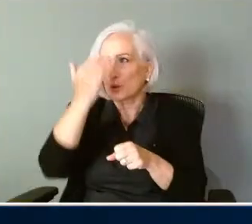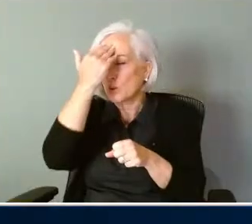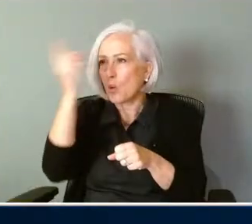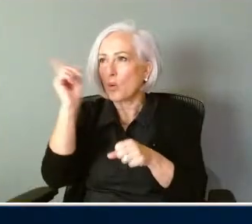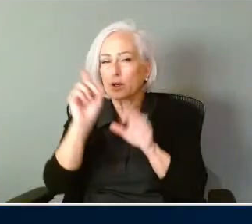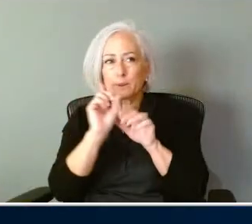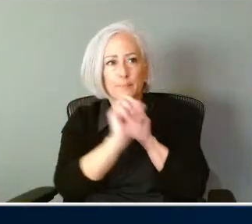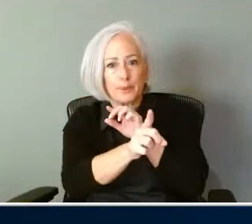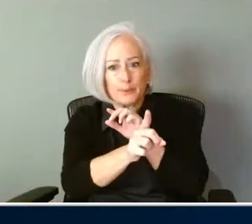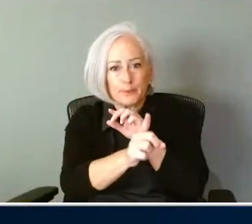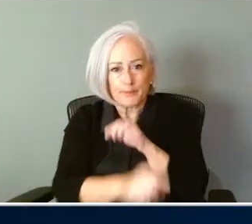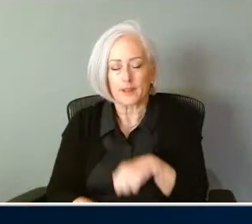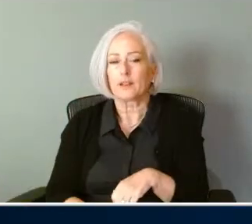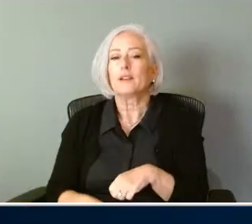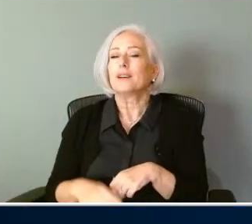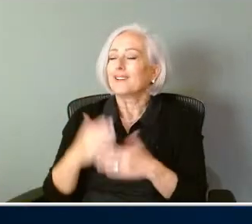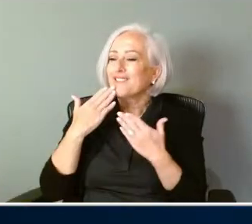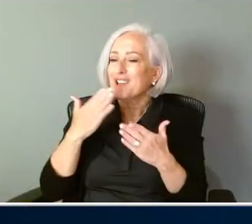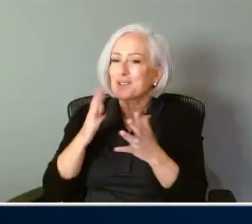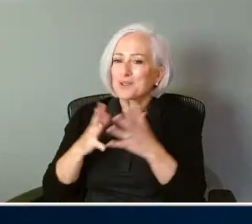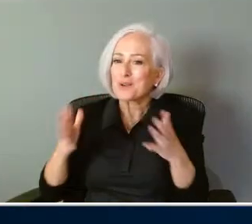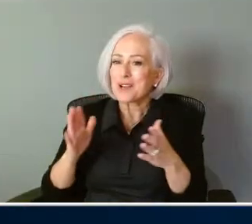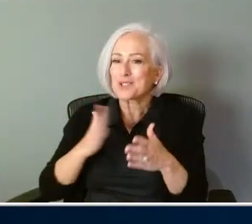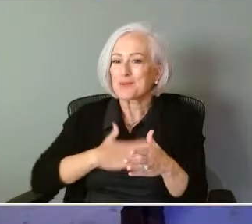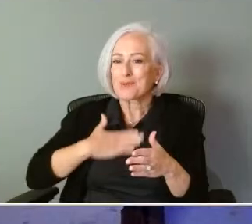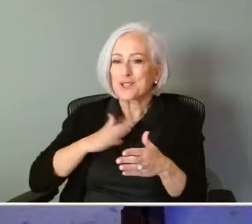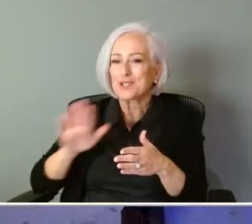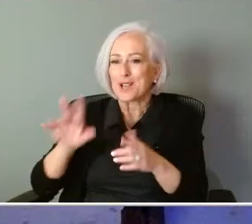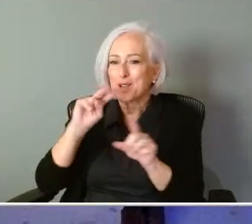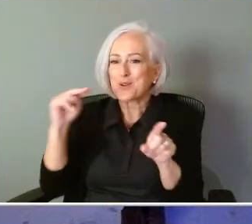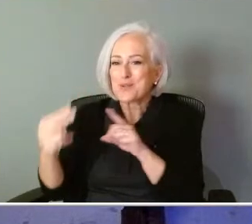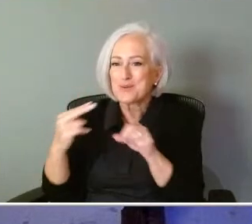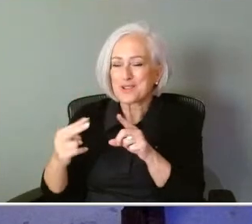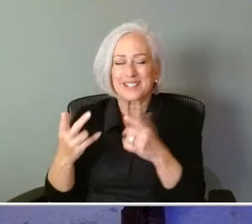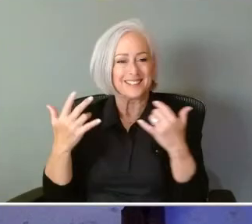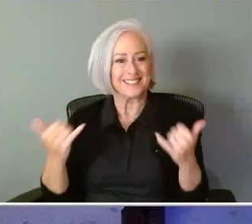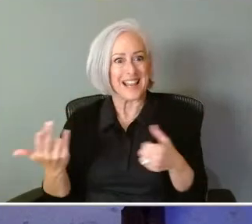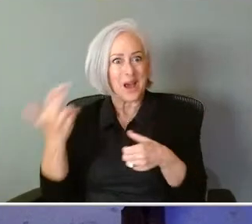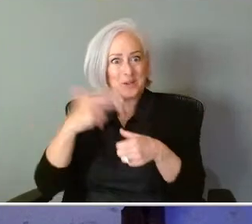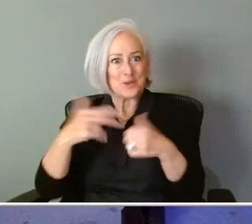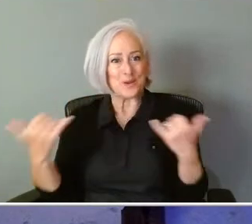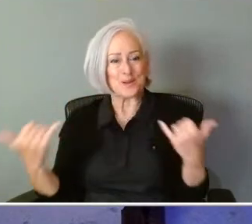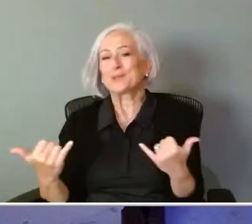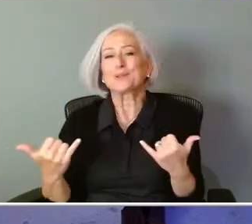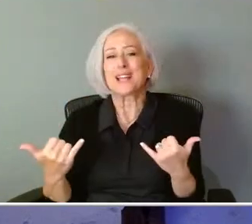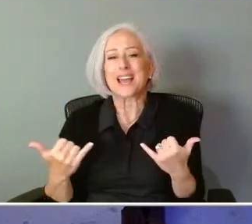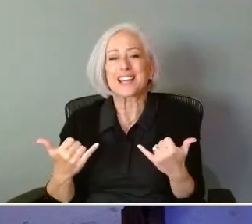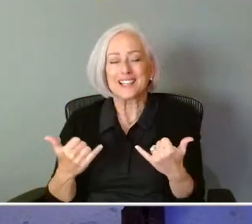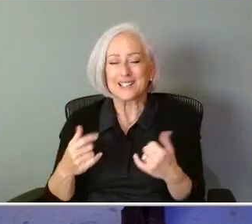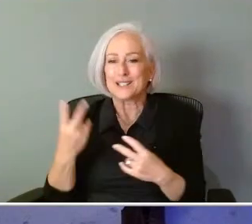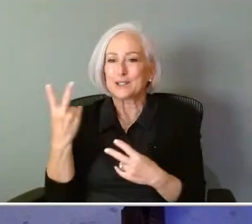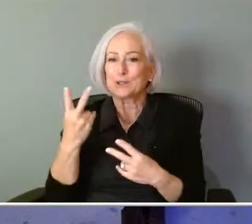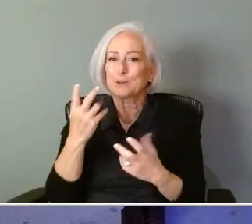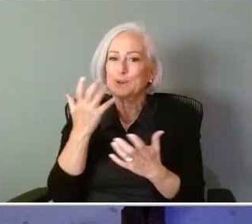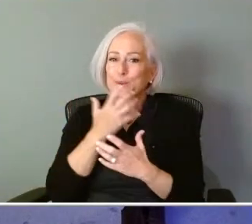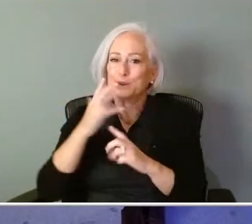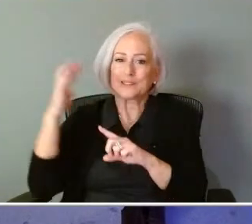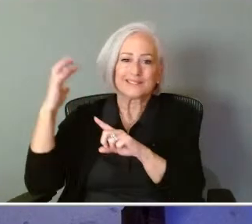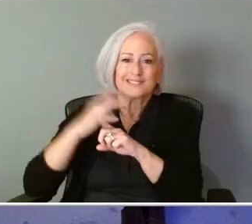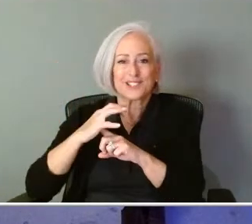Beaver, thank you so much. We appreciate your insight. Thanks. Joining me now are a few world-class cancer doctors. Dr. Jeff